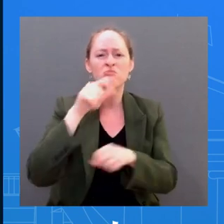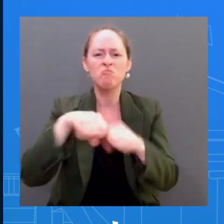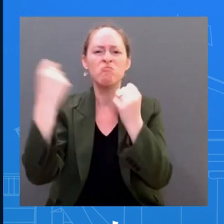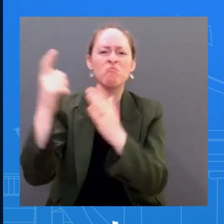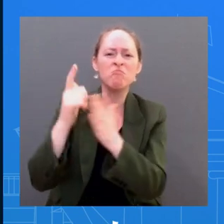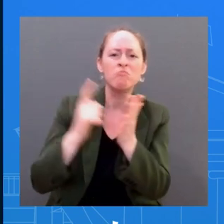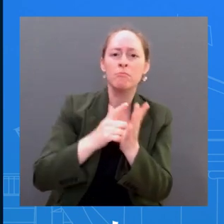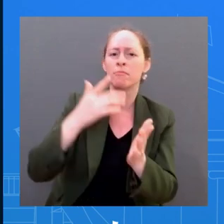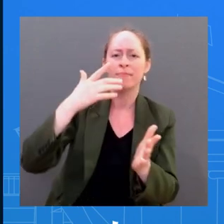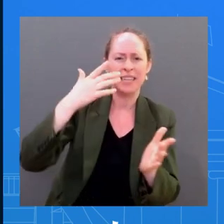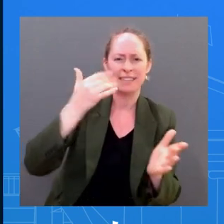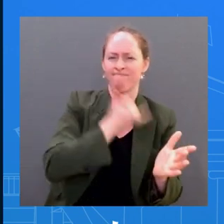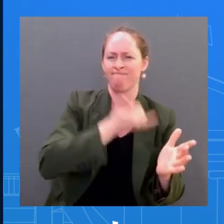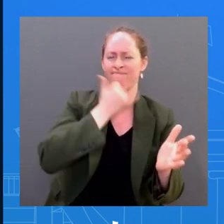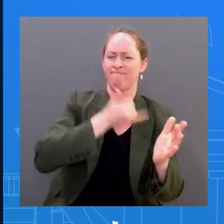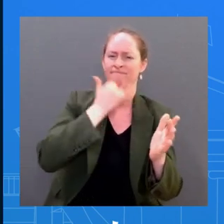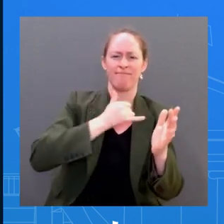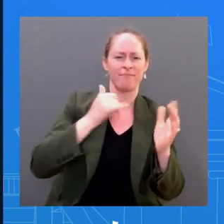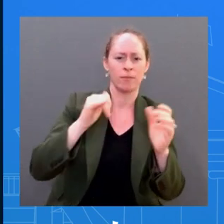So,